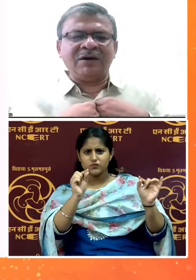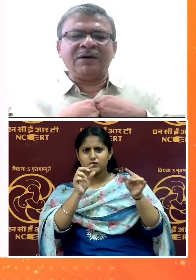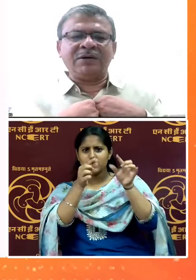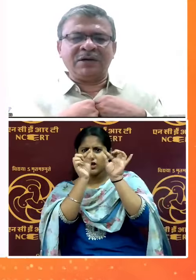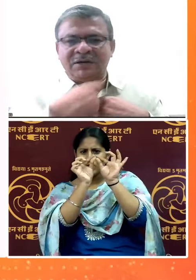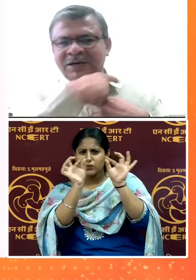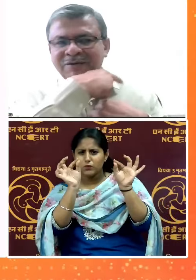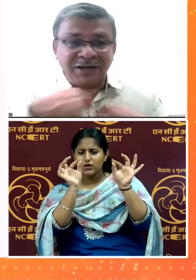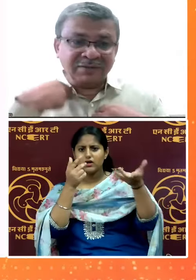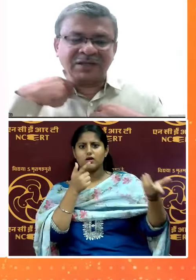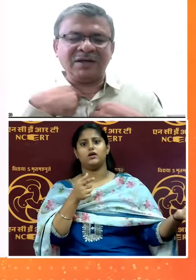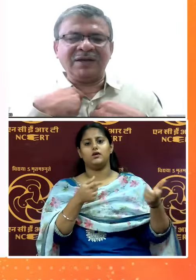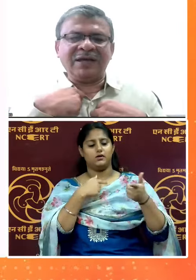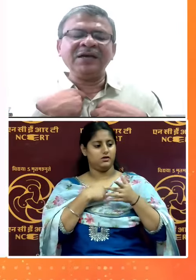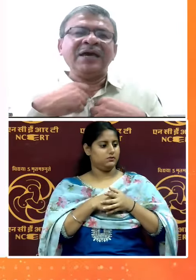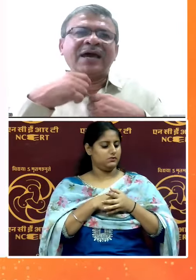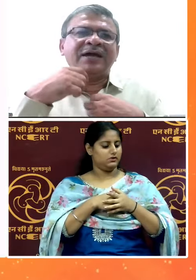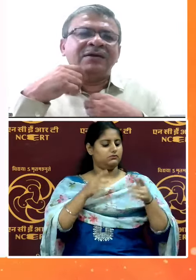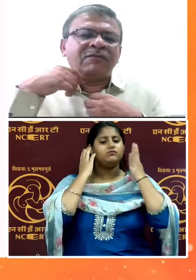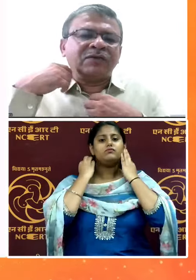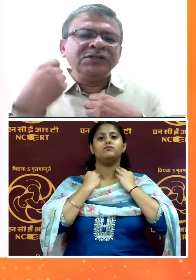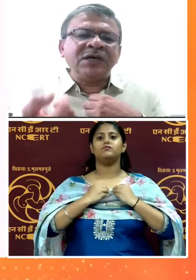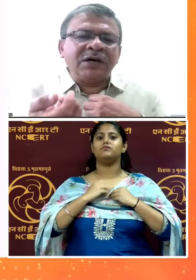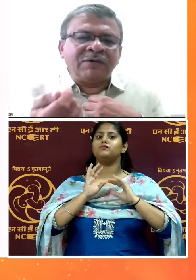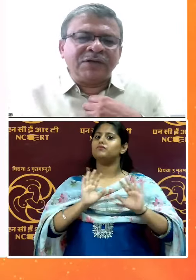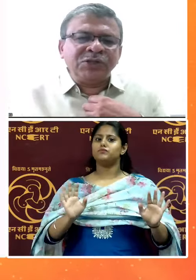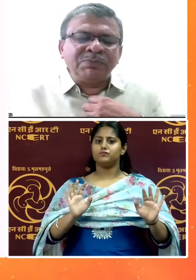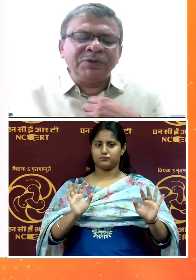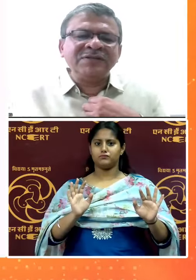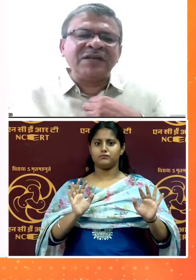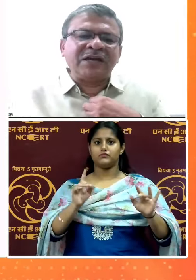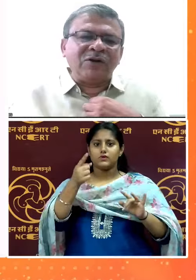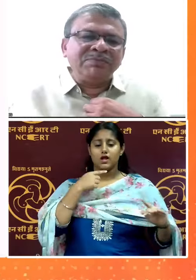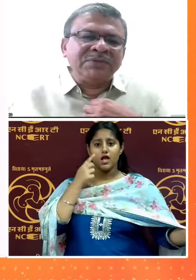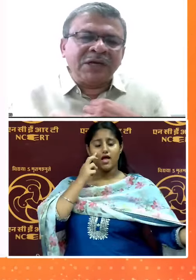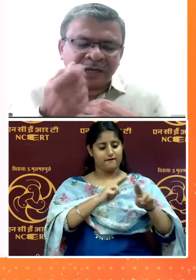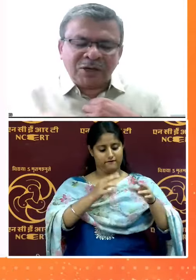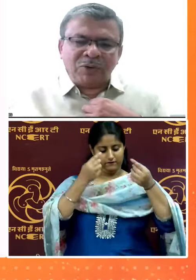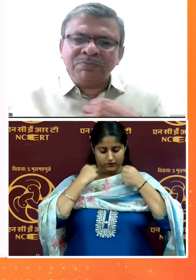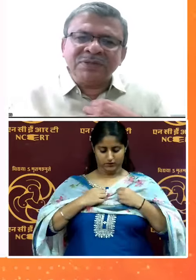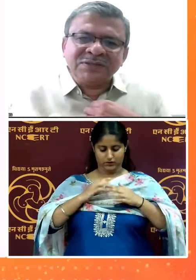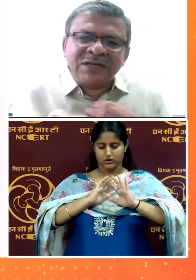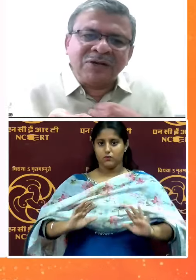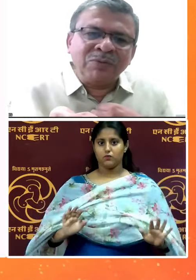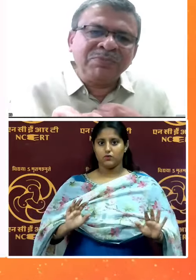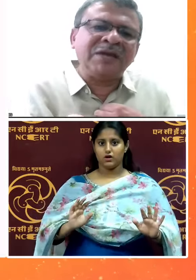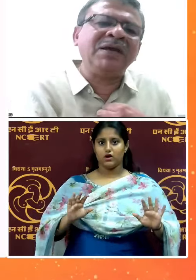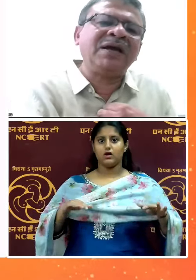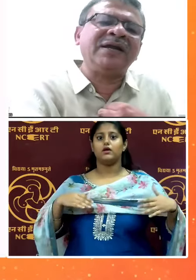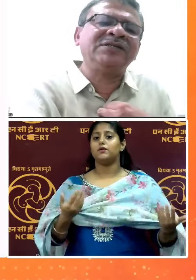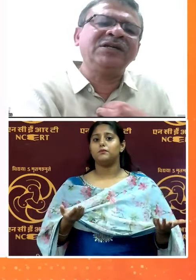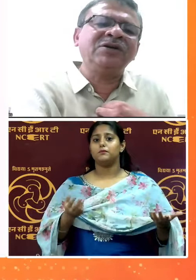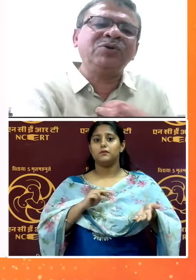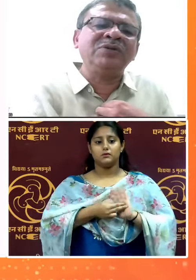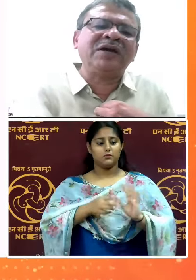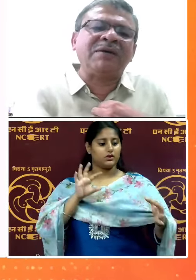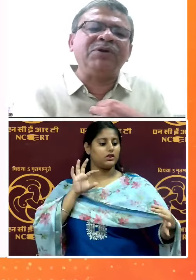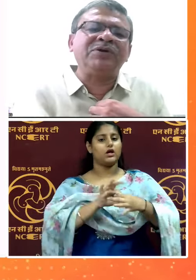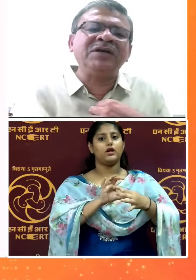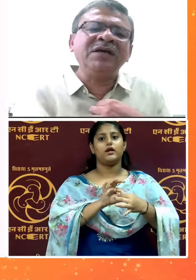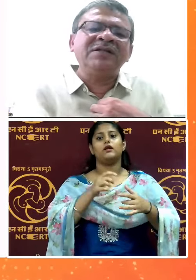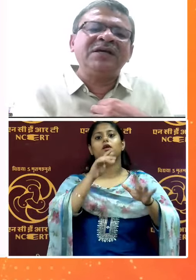be covering the neck. And once you put this neck loop, this neck loop can be connected to